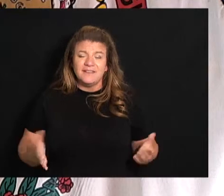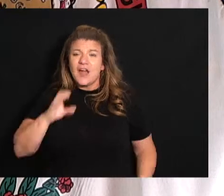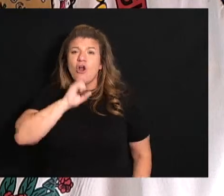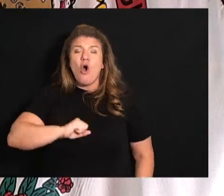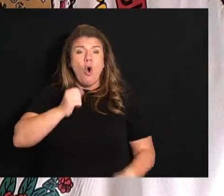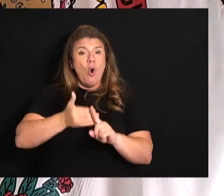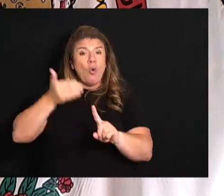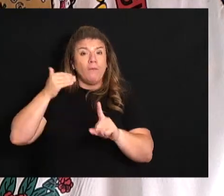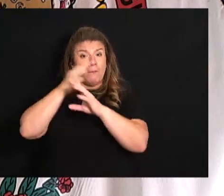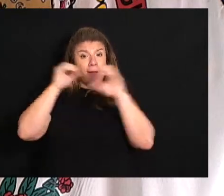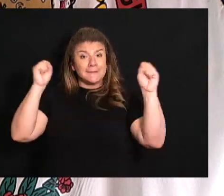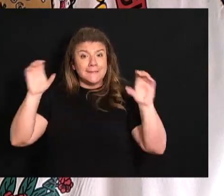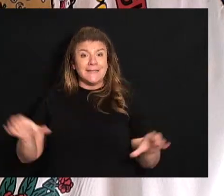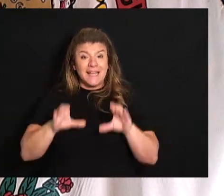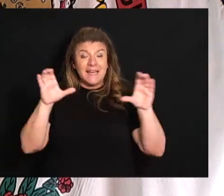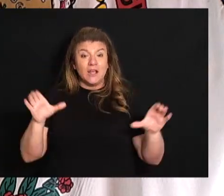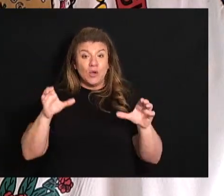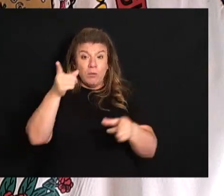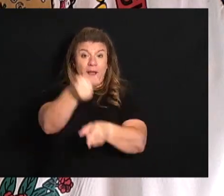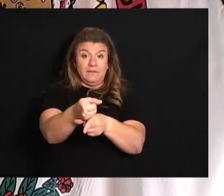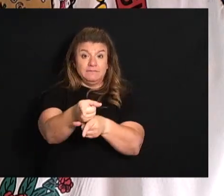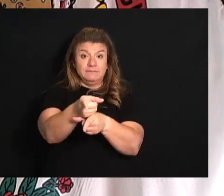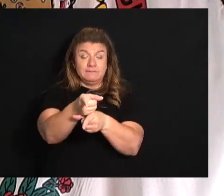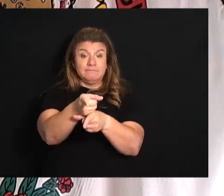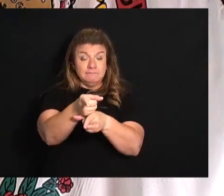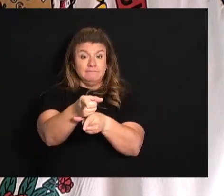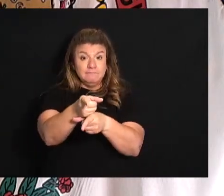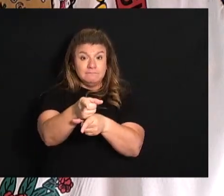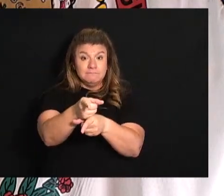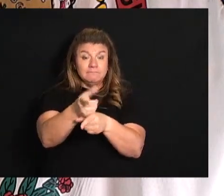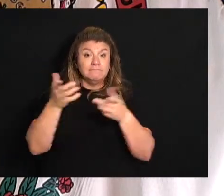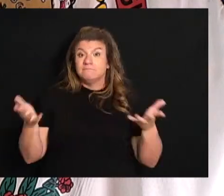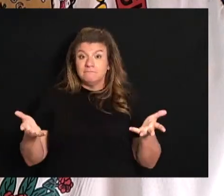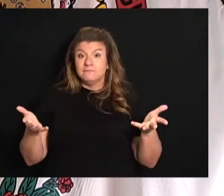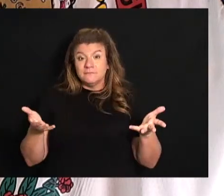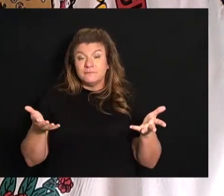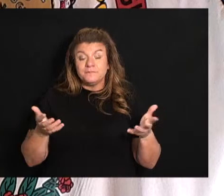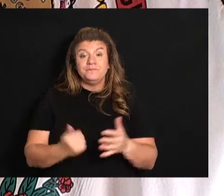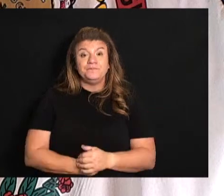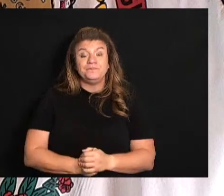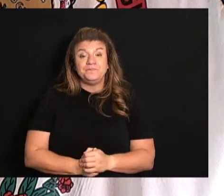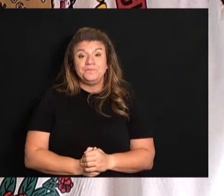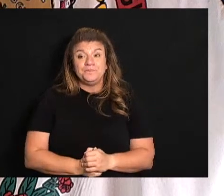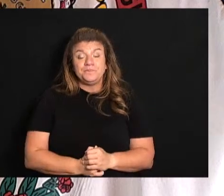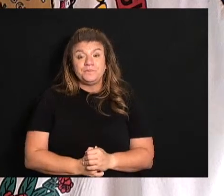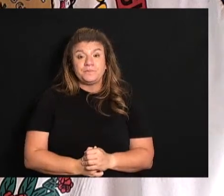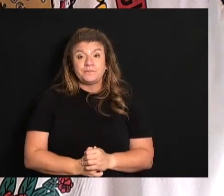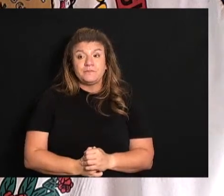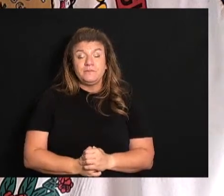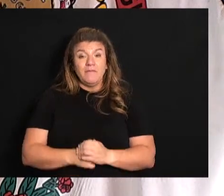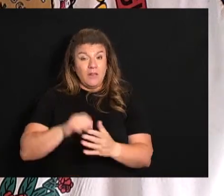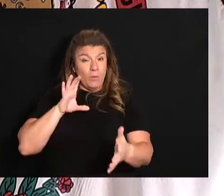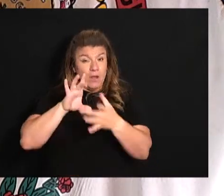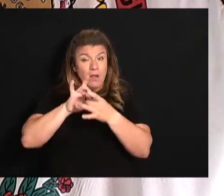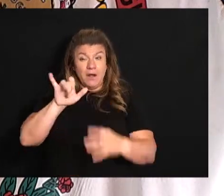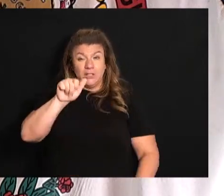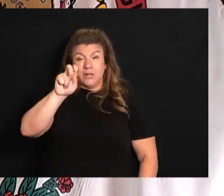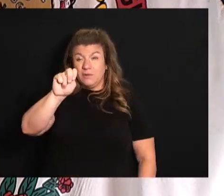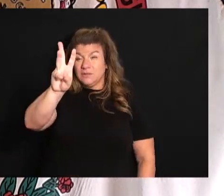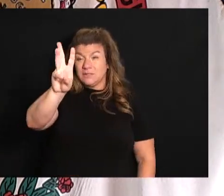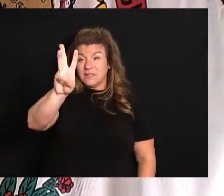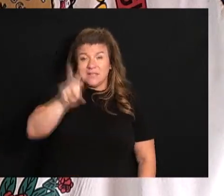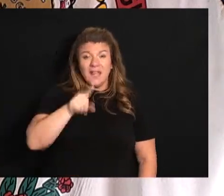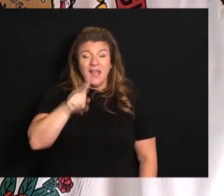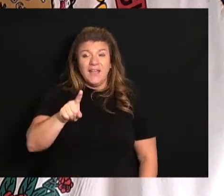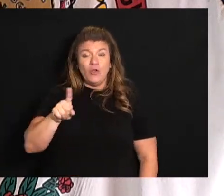president did were on point. And you know, in regard to January 6th, if we just listen to